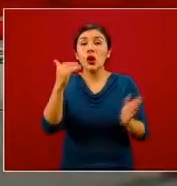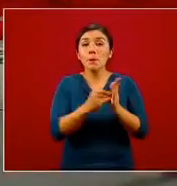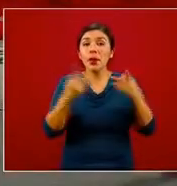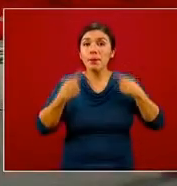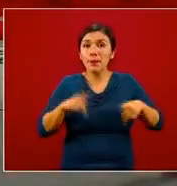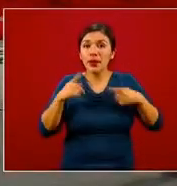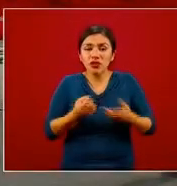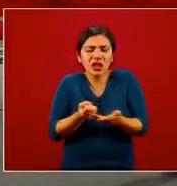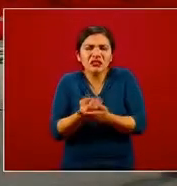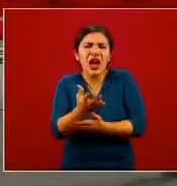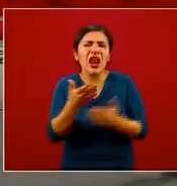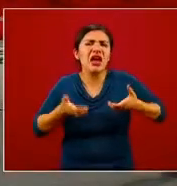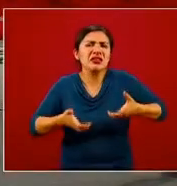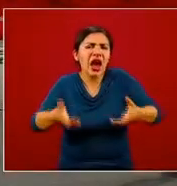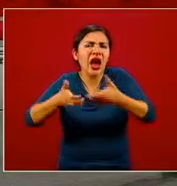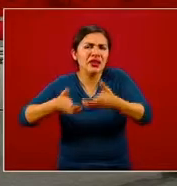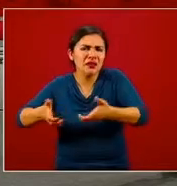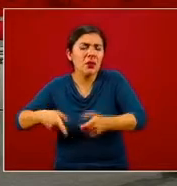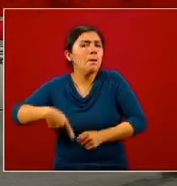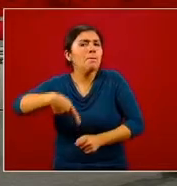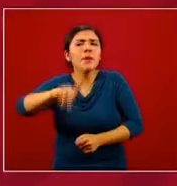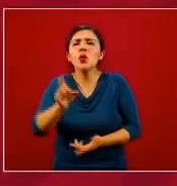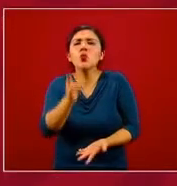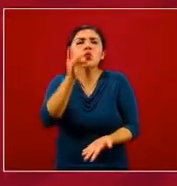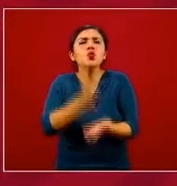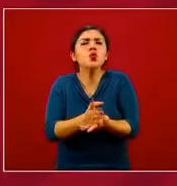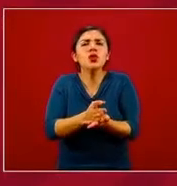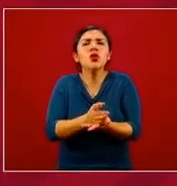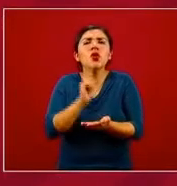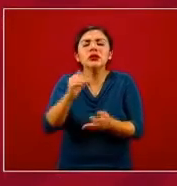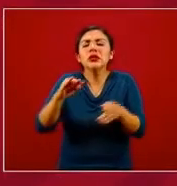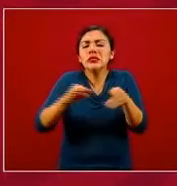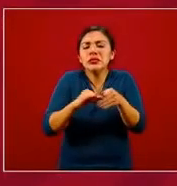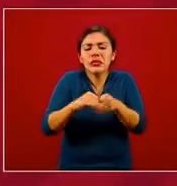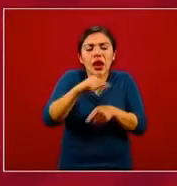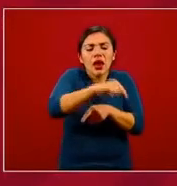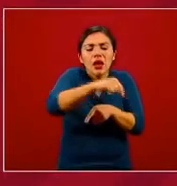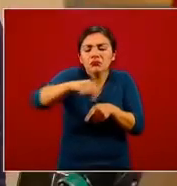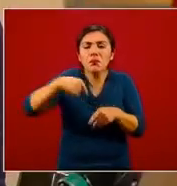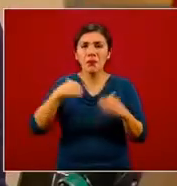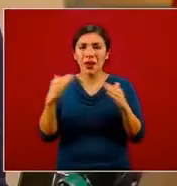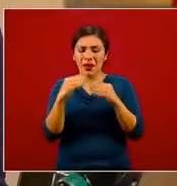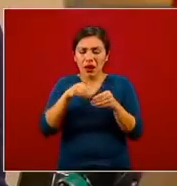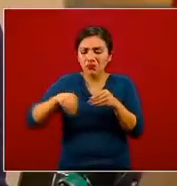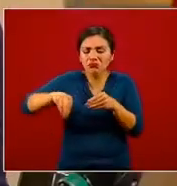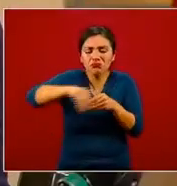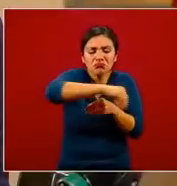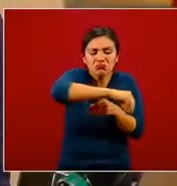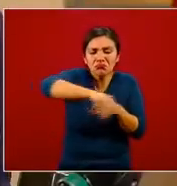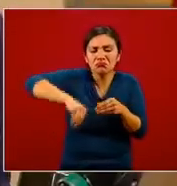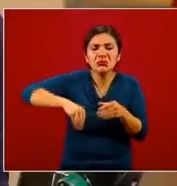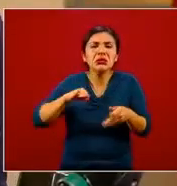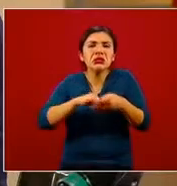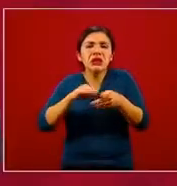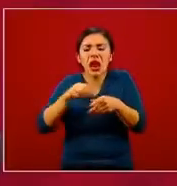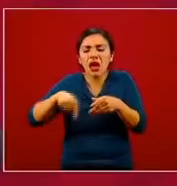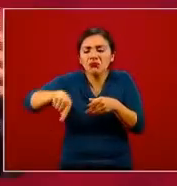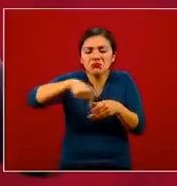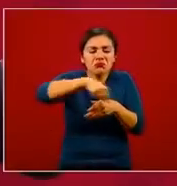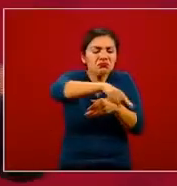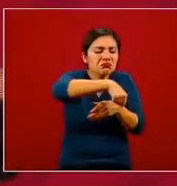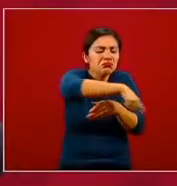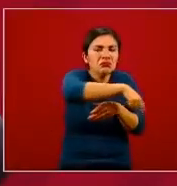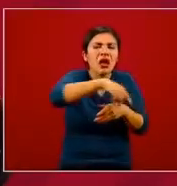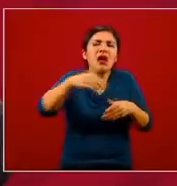it is the level of mobility. Just to put it hypothetically, to say if 5,000 people go out into the